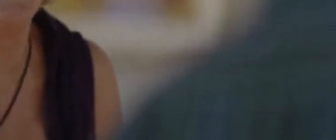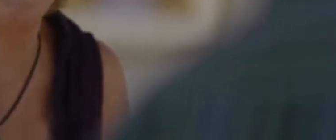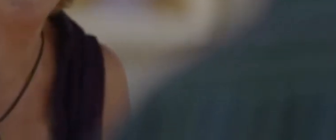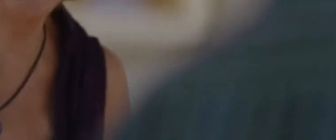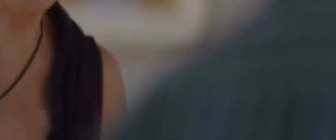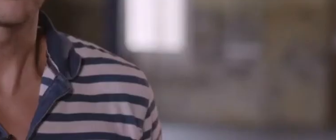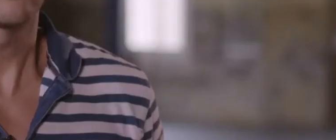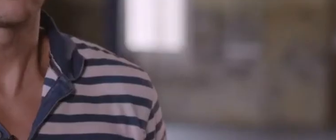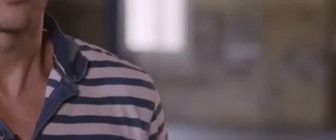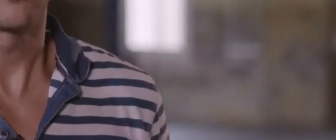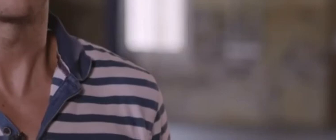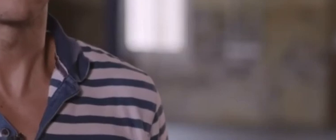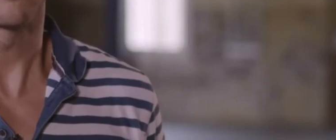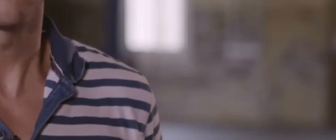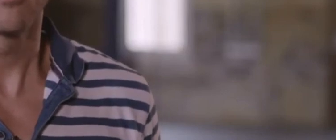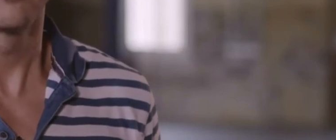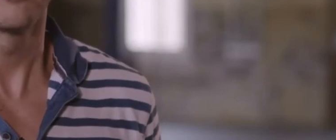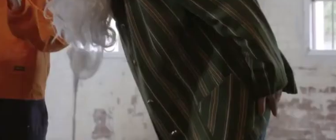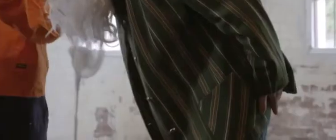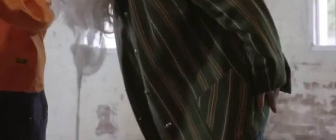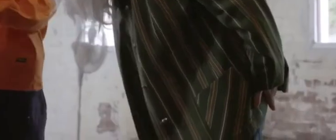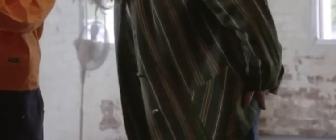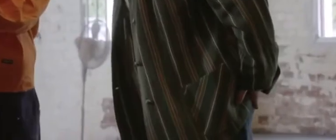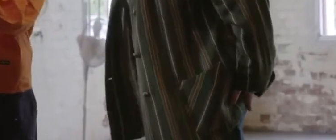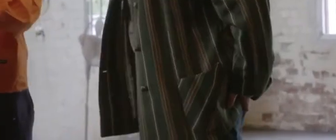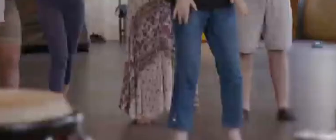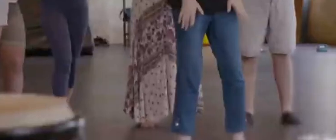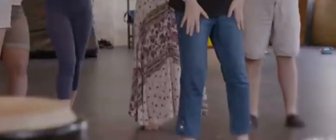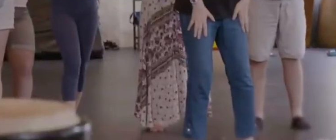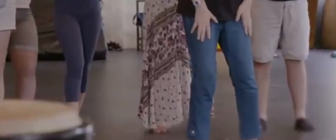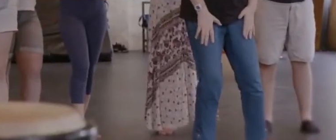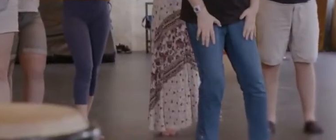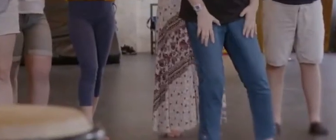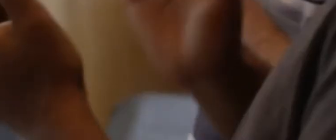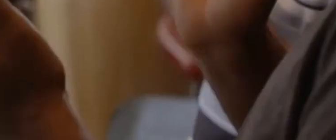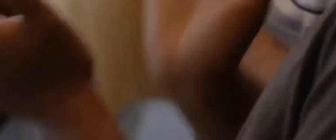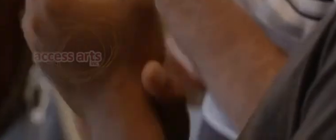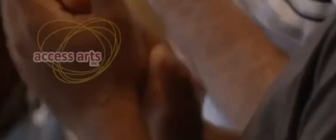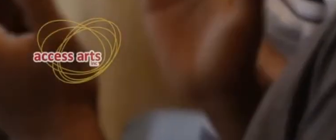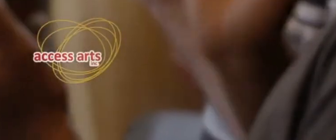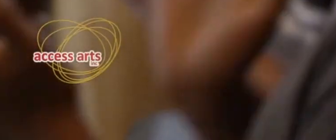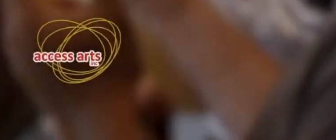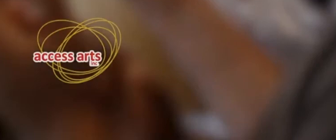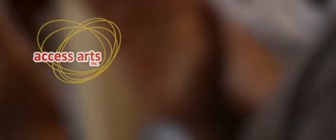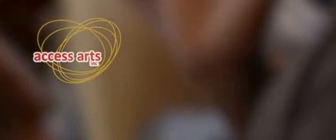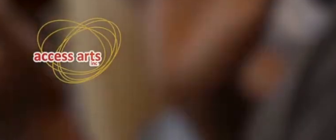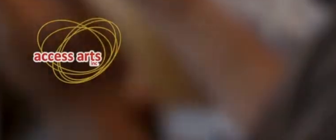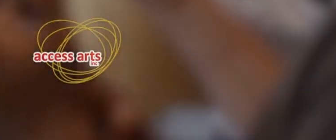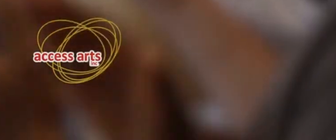their engagement with community, and then use that information to apply for grants